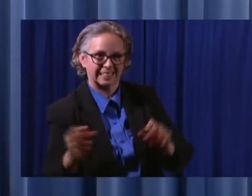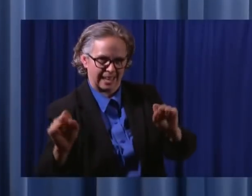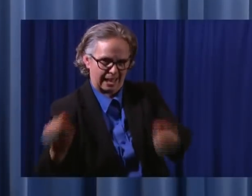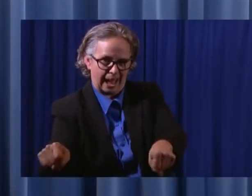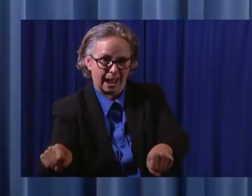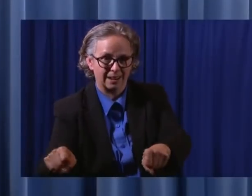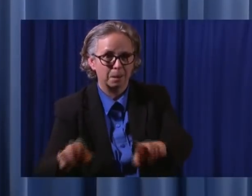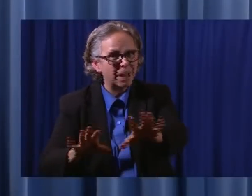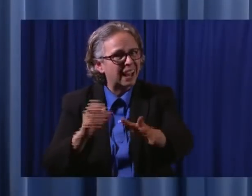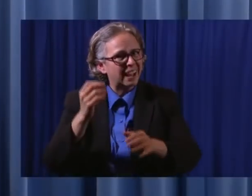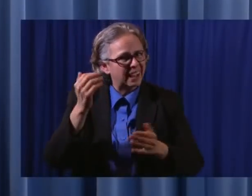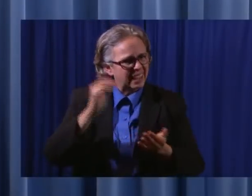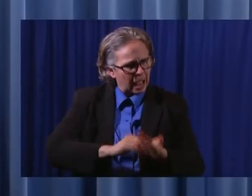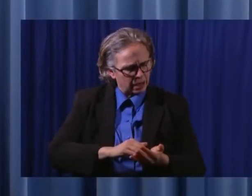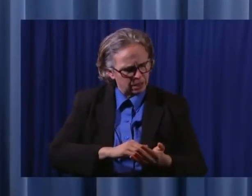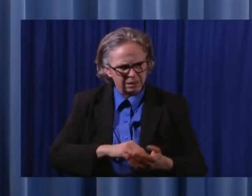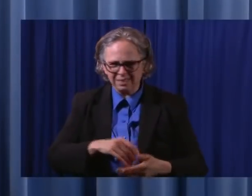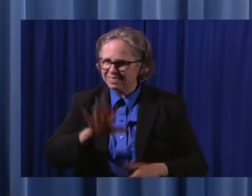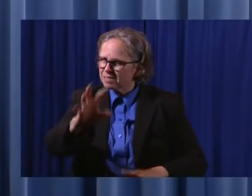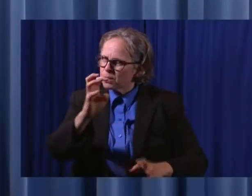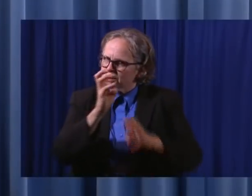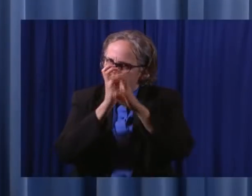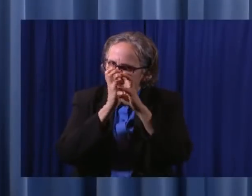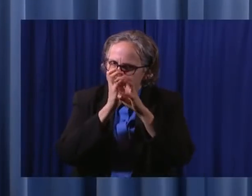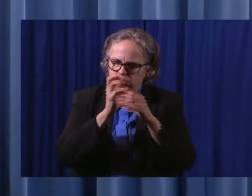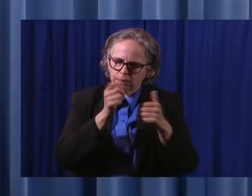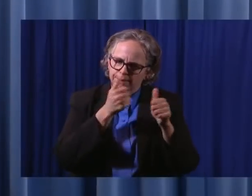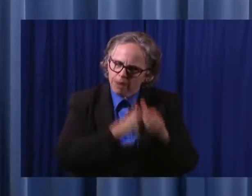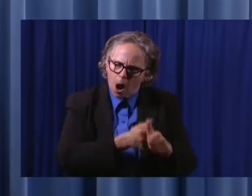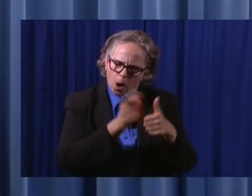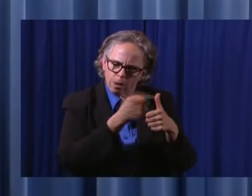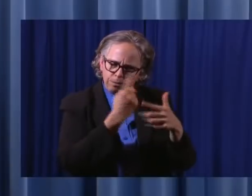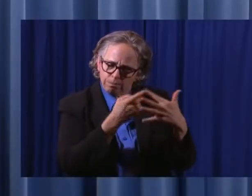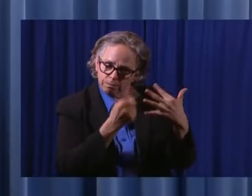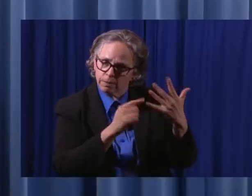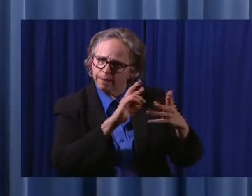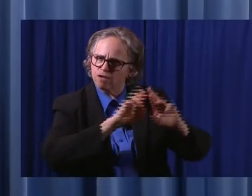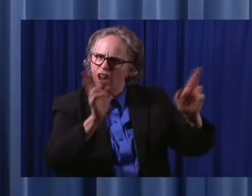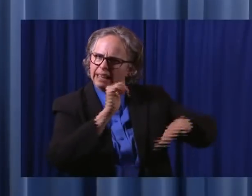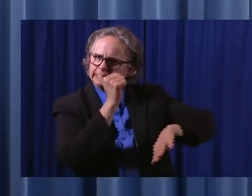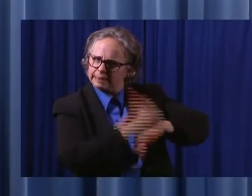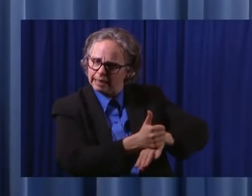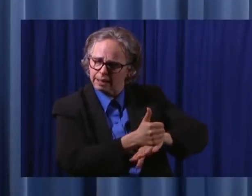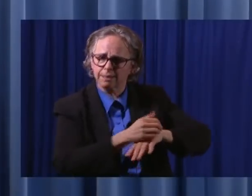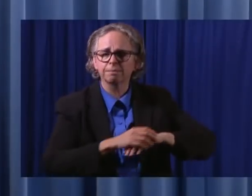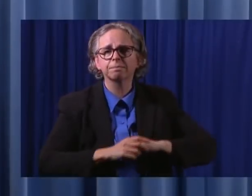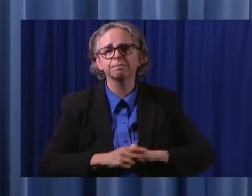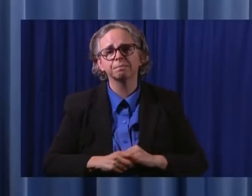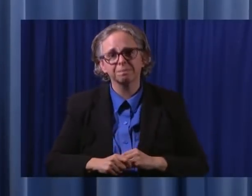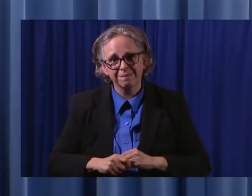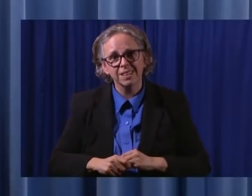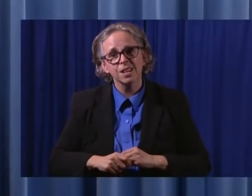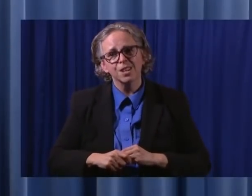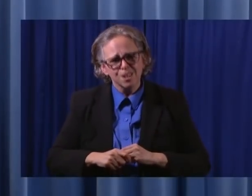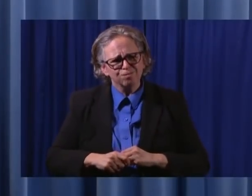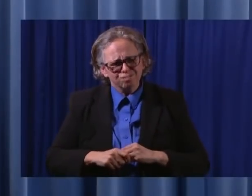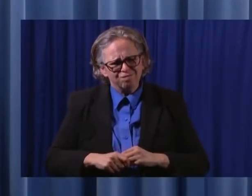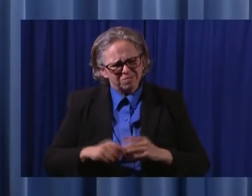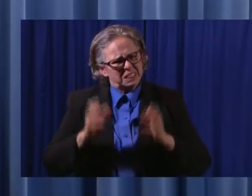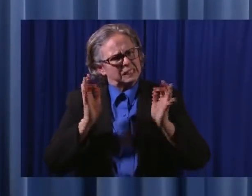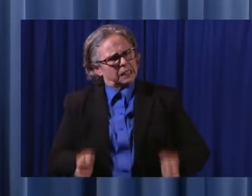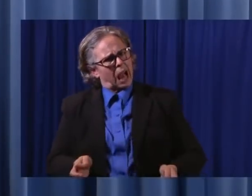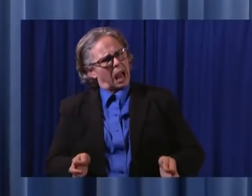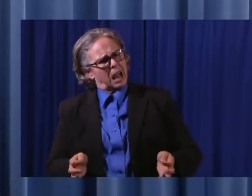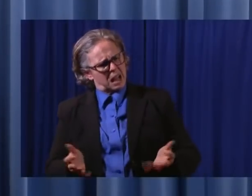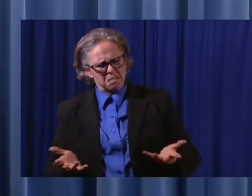outline. Let me just talk for a moment about this decision. And again, some of the things